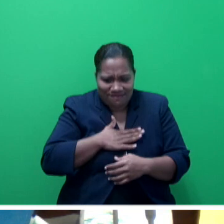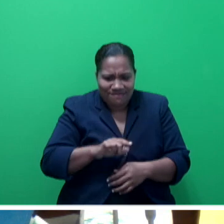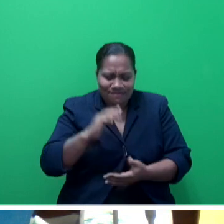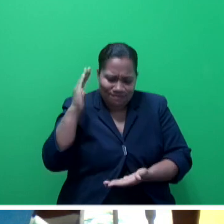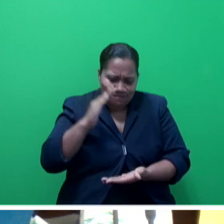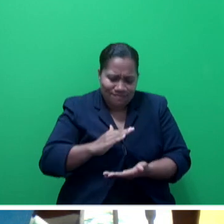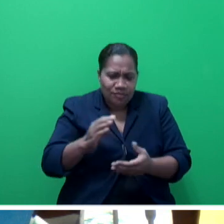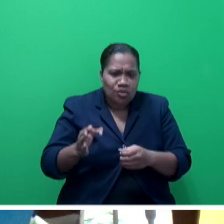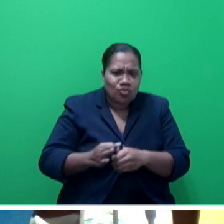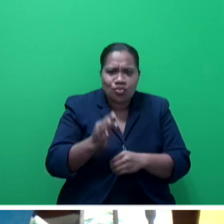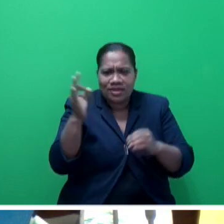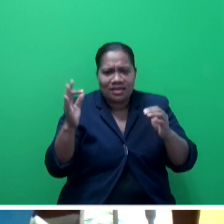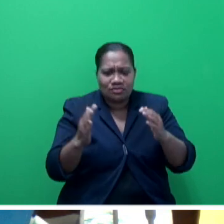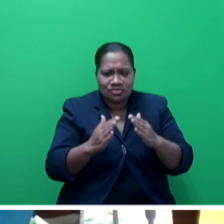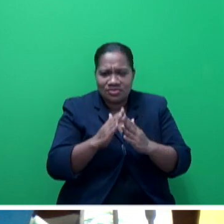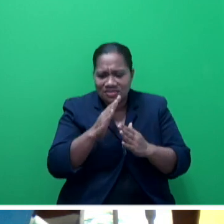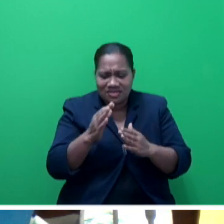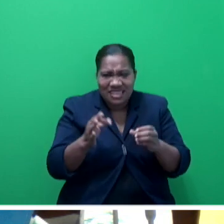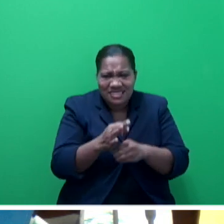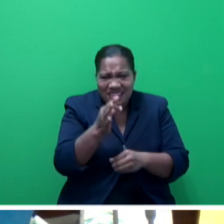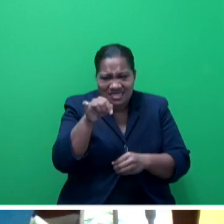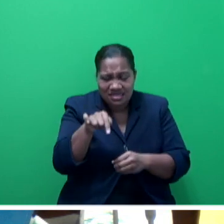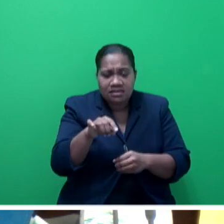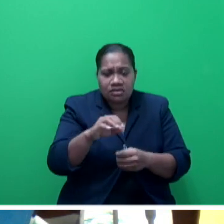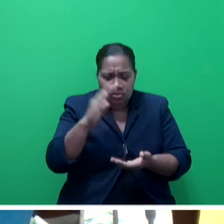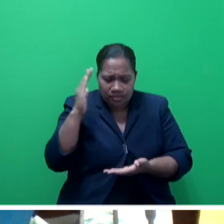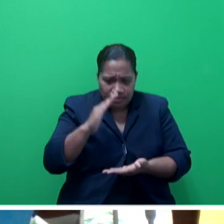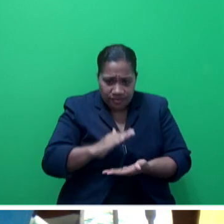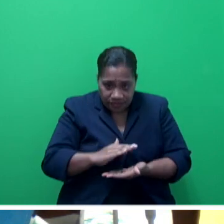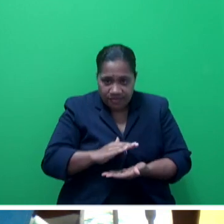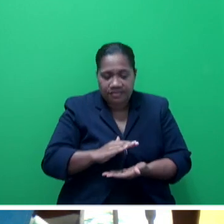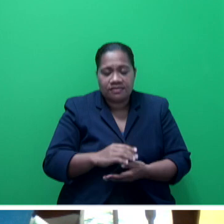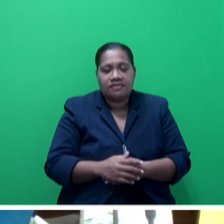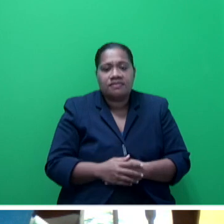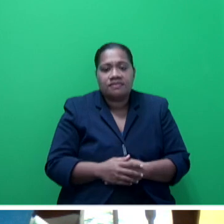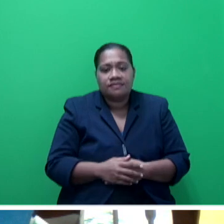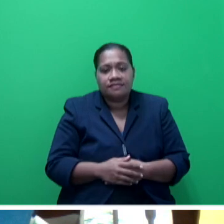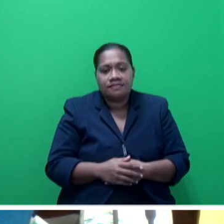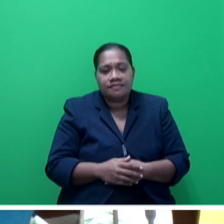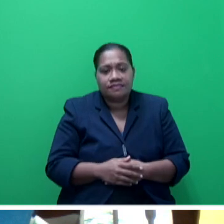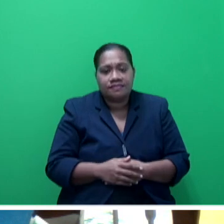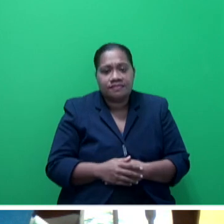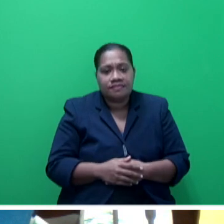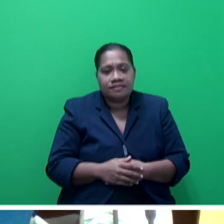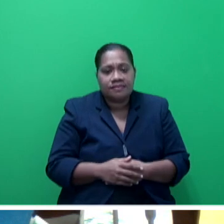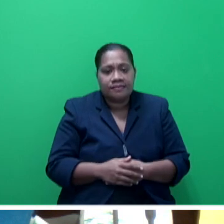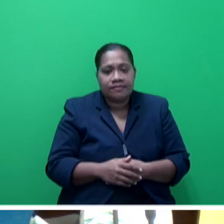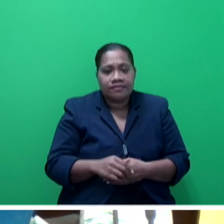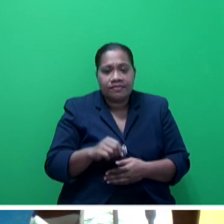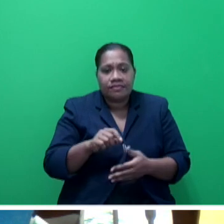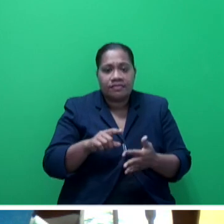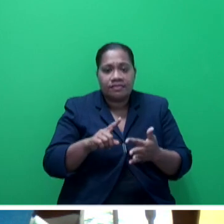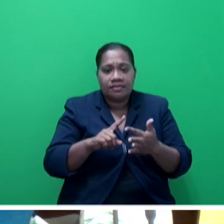gas emissions, or GHGs, through emissions reduction initiatives. Emissions reduction commitments of